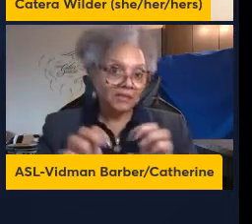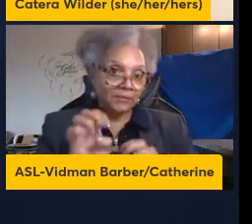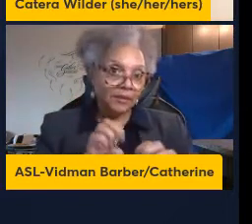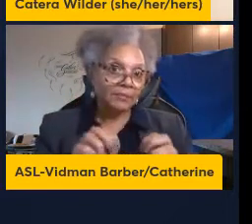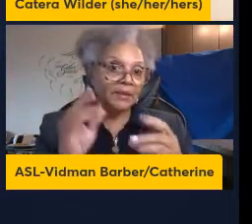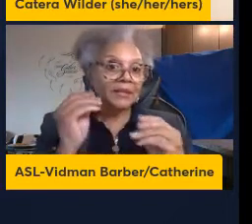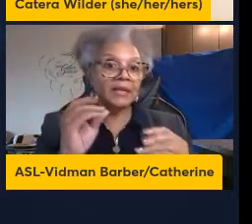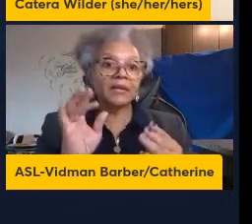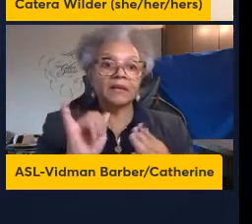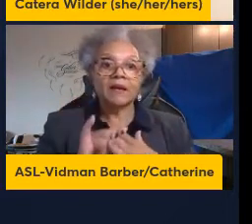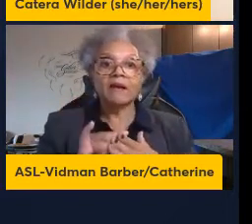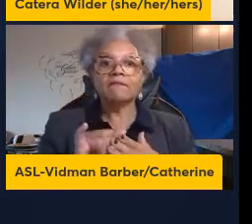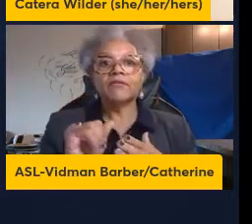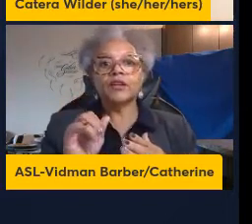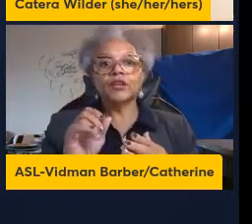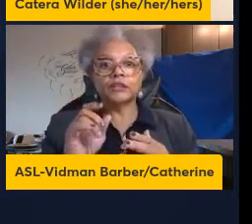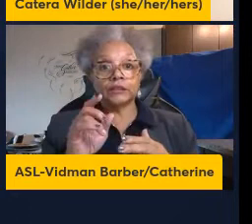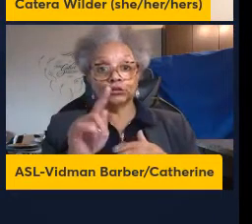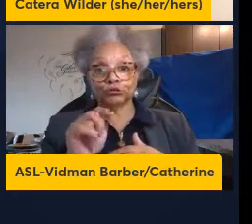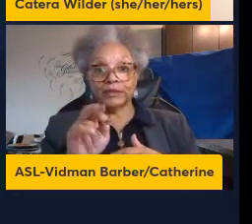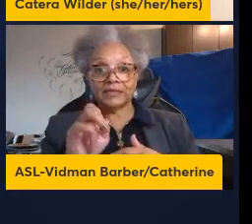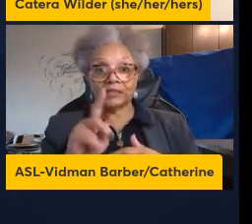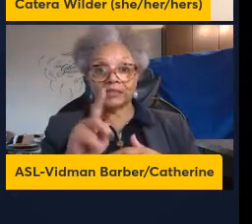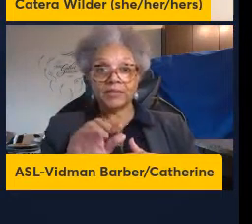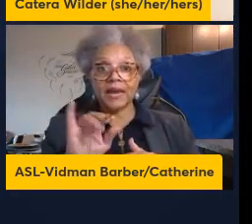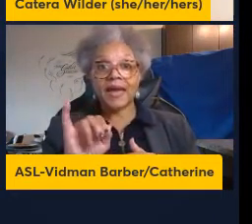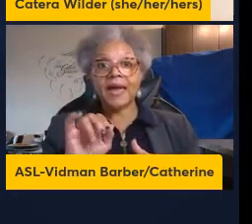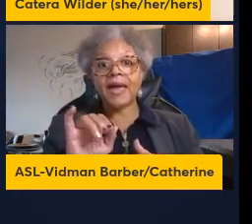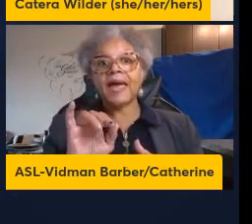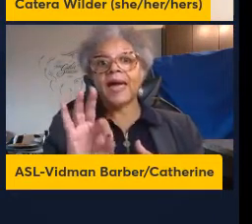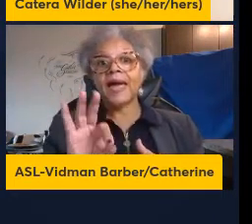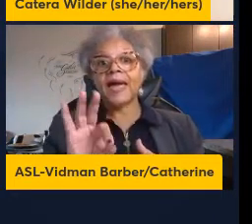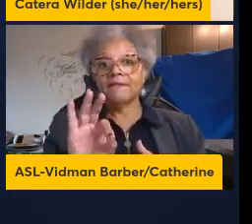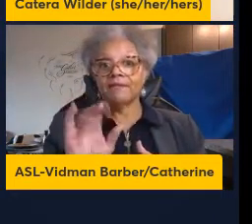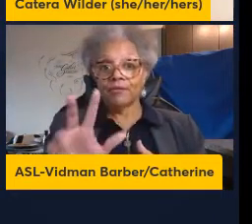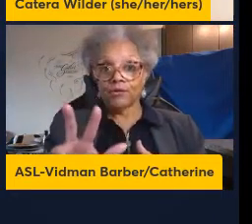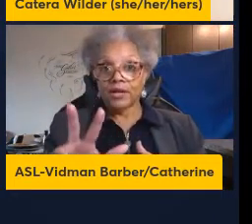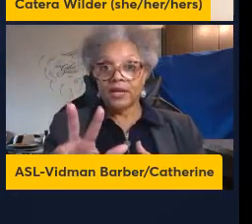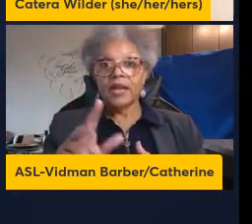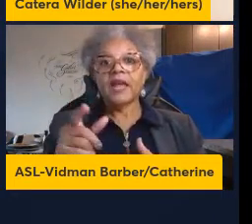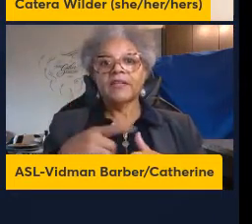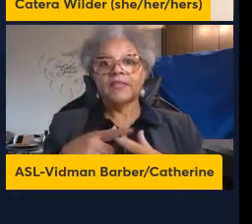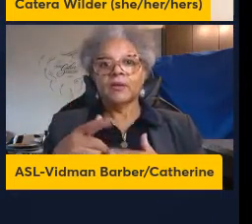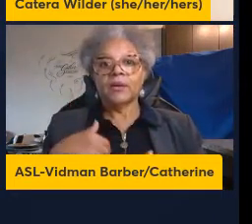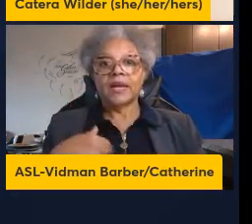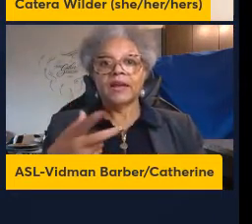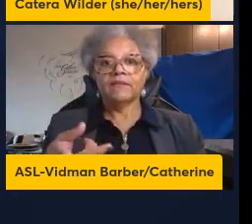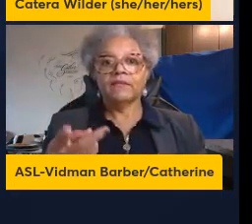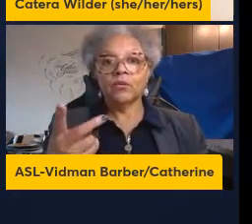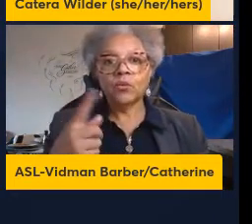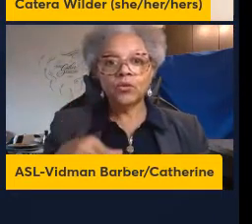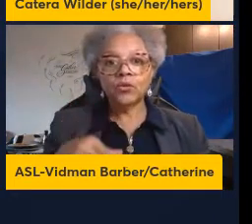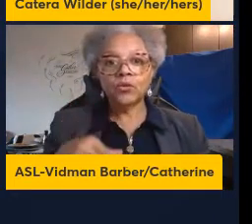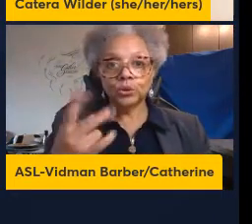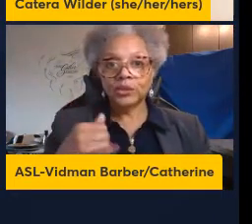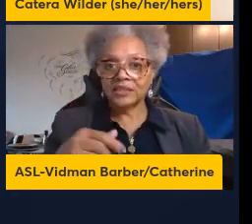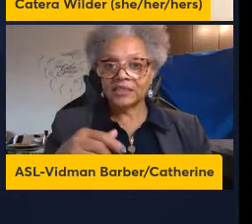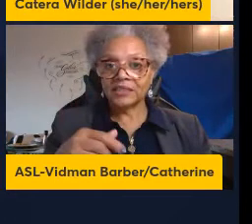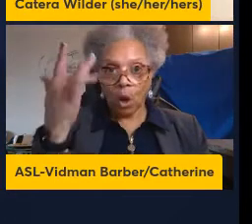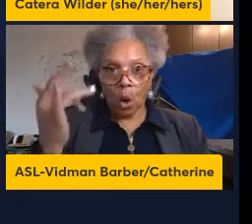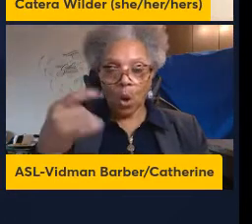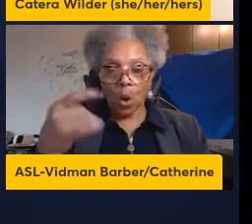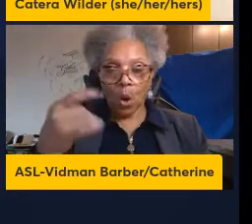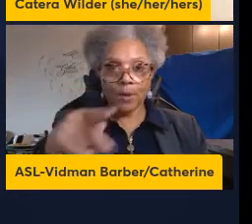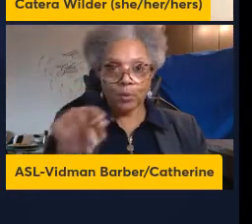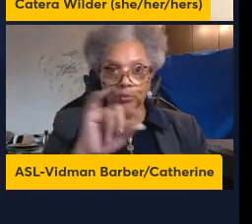actual transcription factor ISGF3. And we have these 2 mutants that are in gold or purple. And you see that when you